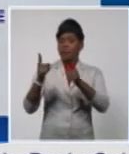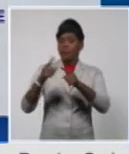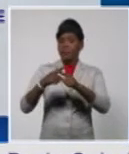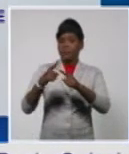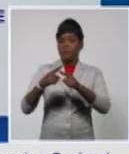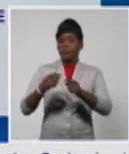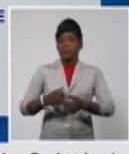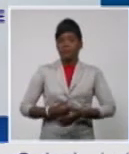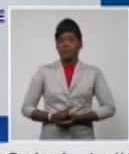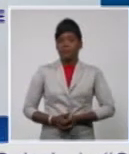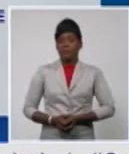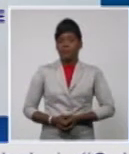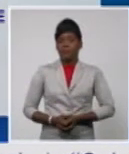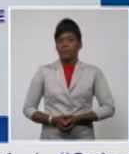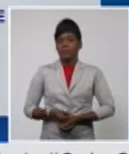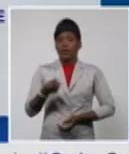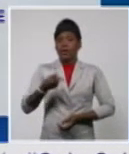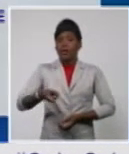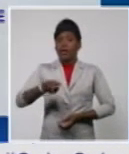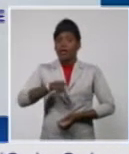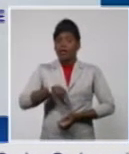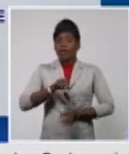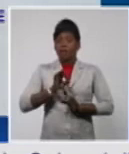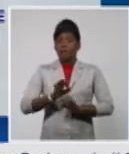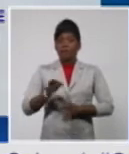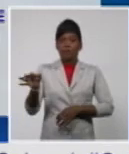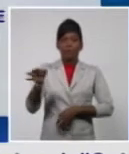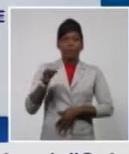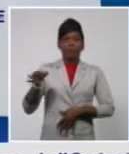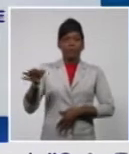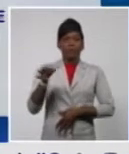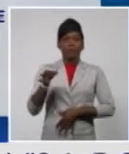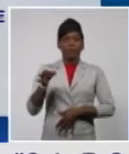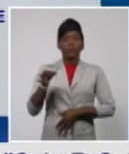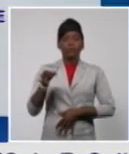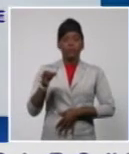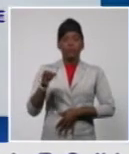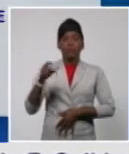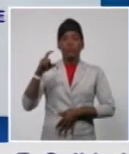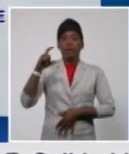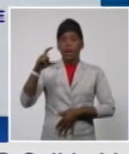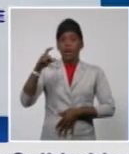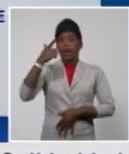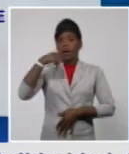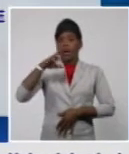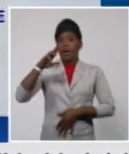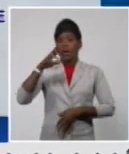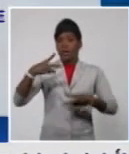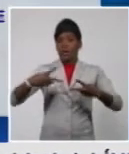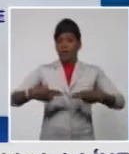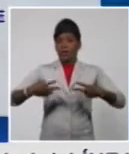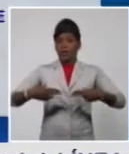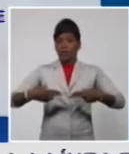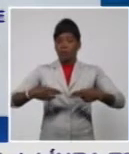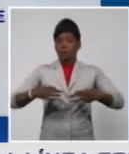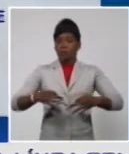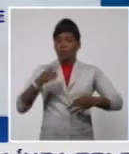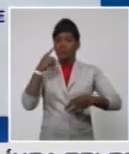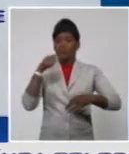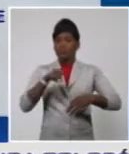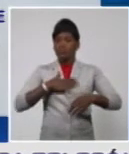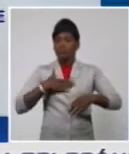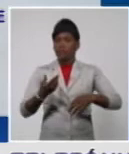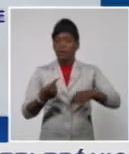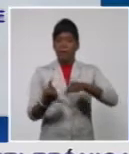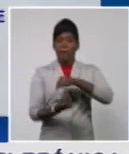Habana, 2 each from Guanabacoa, San Miguel, and Playa. The municipalities of